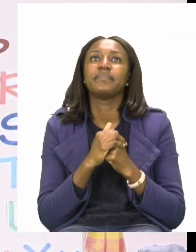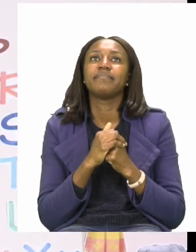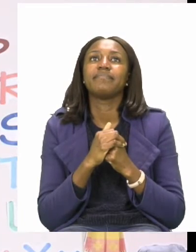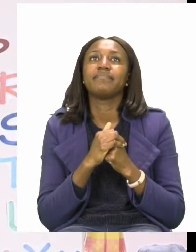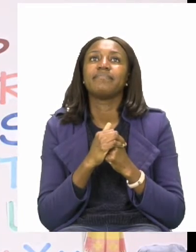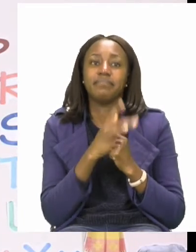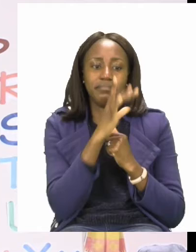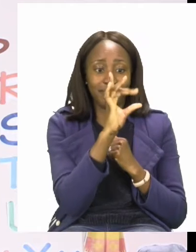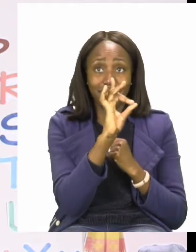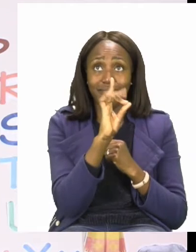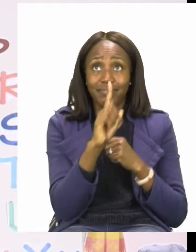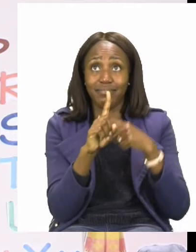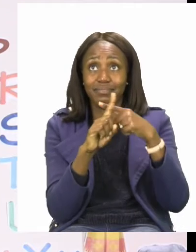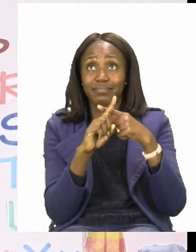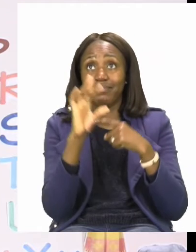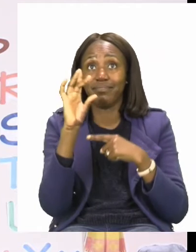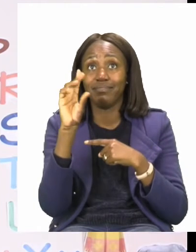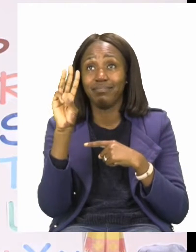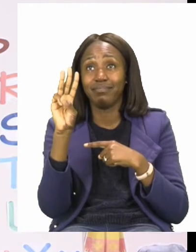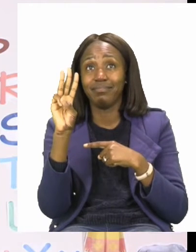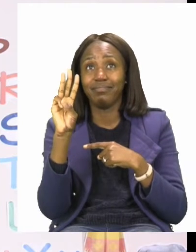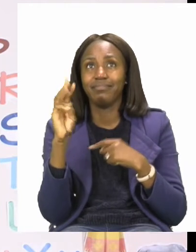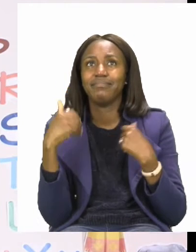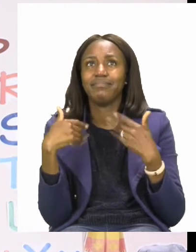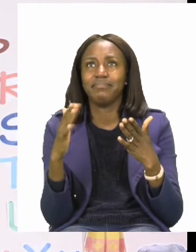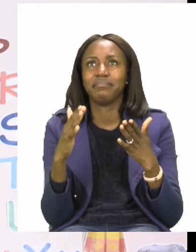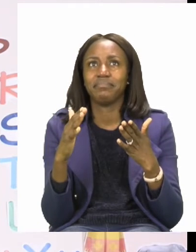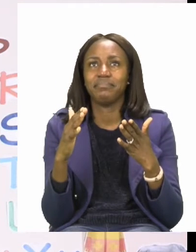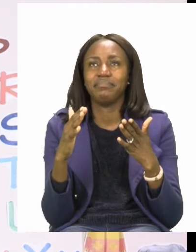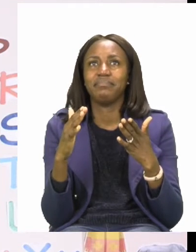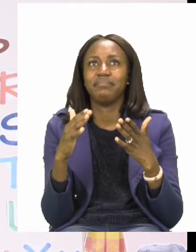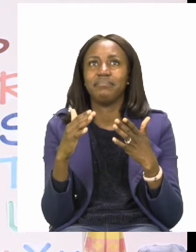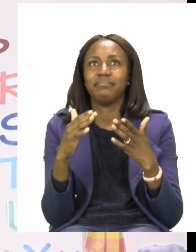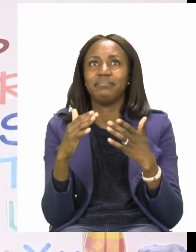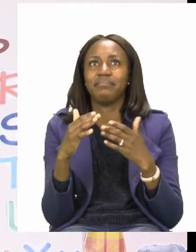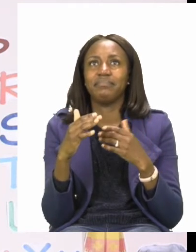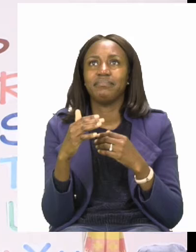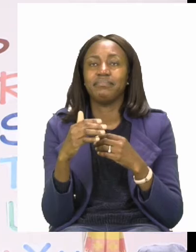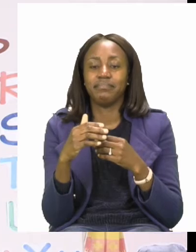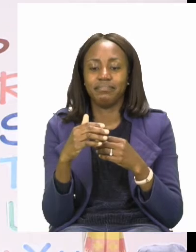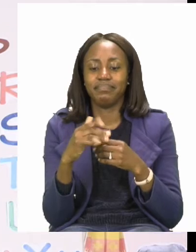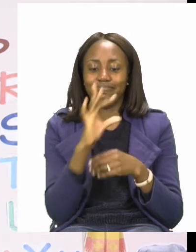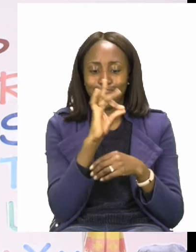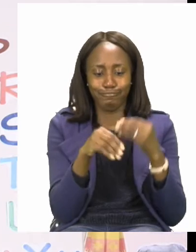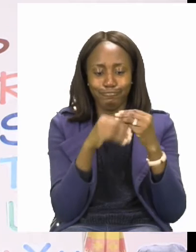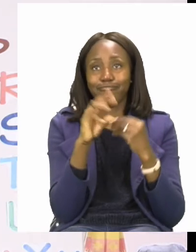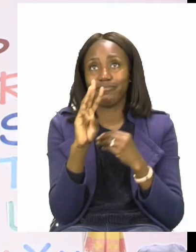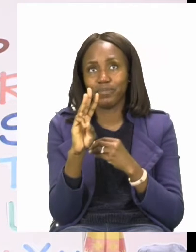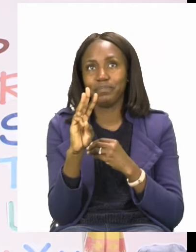add 8 plus 3, I need to start from the bigger number and then draw 3